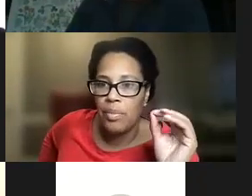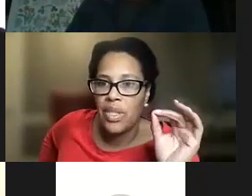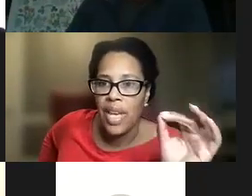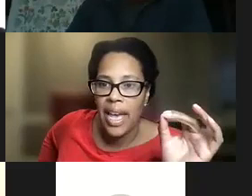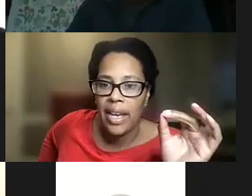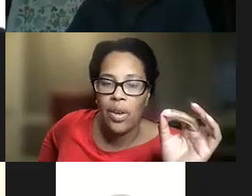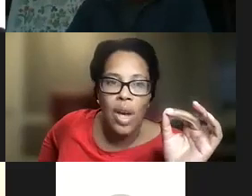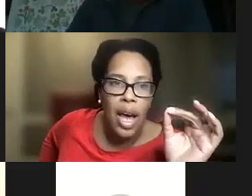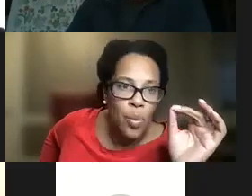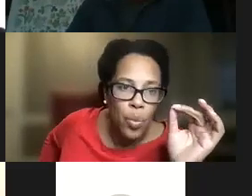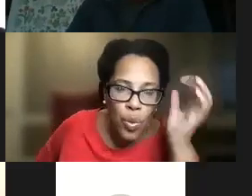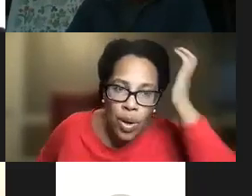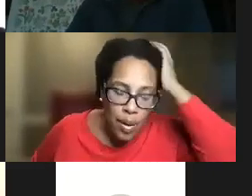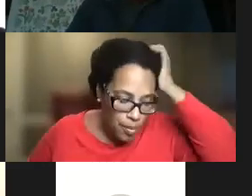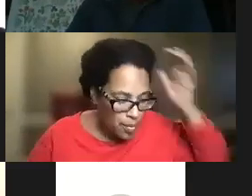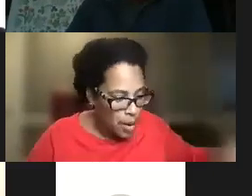Ms. Yang,